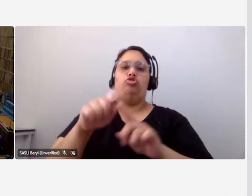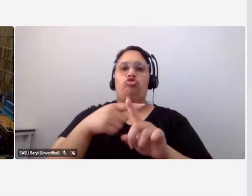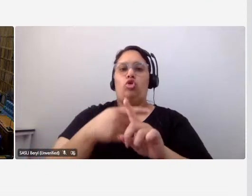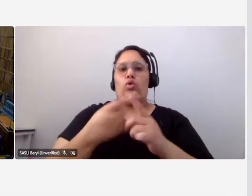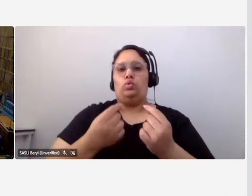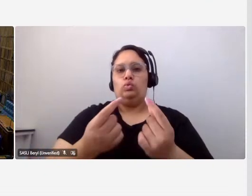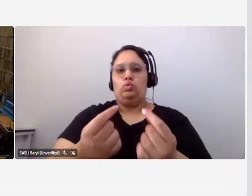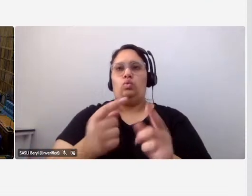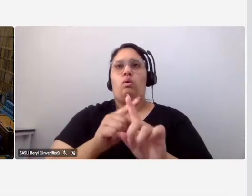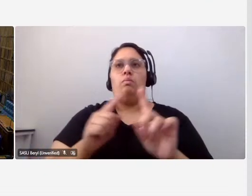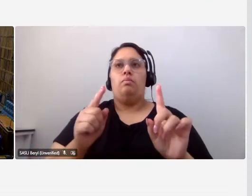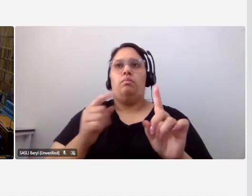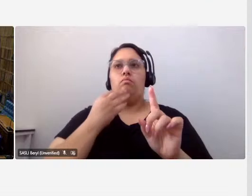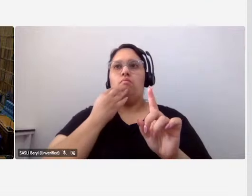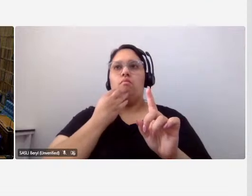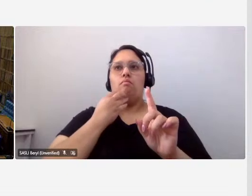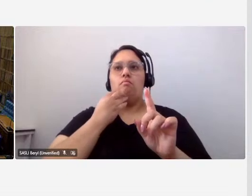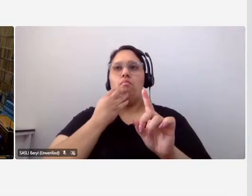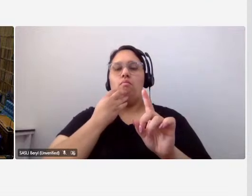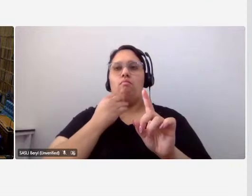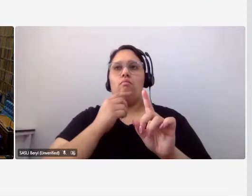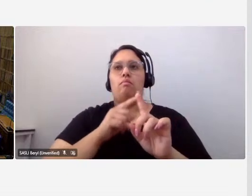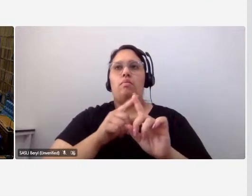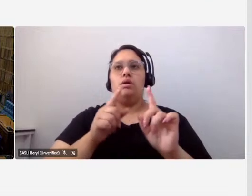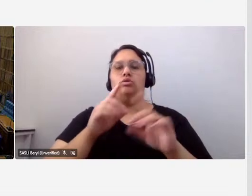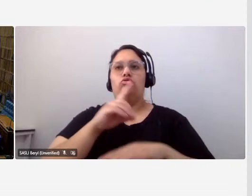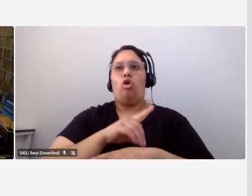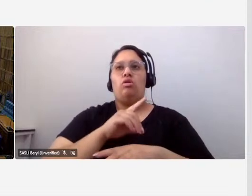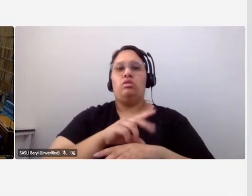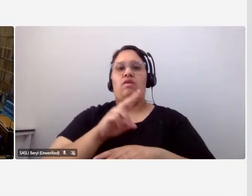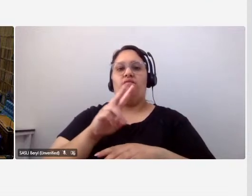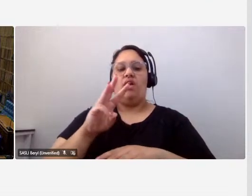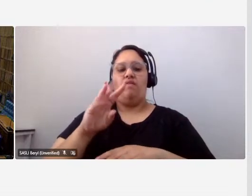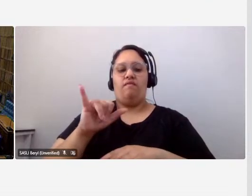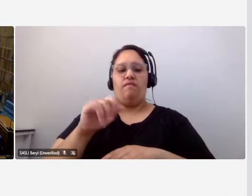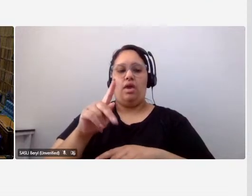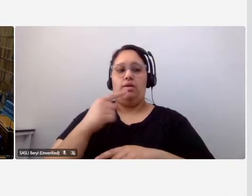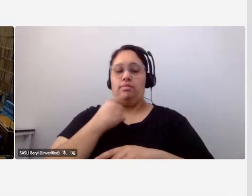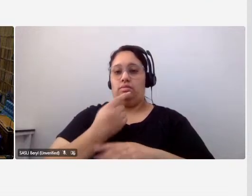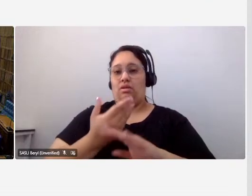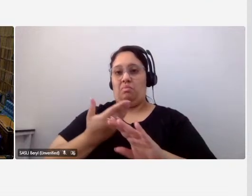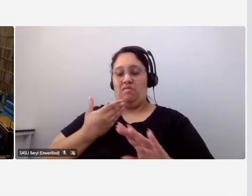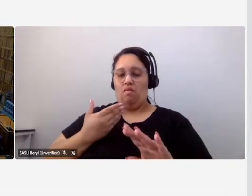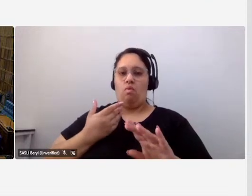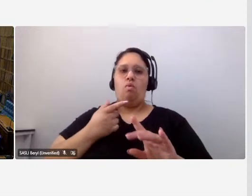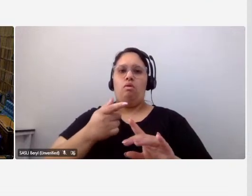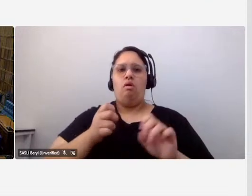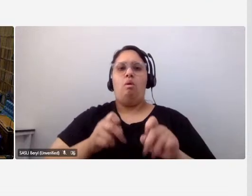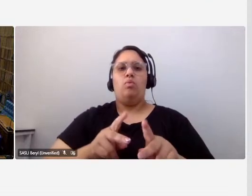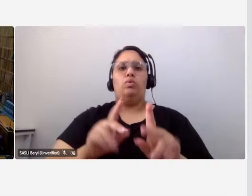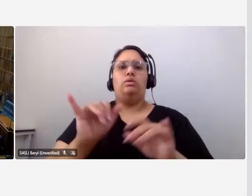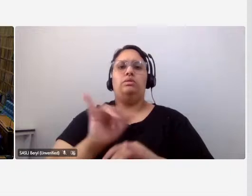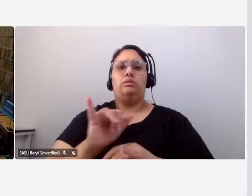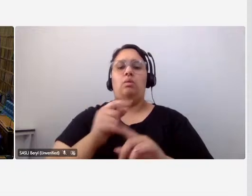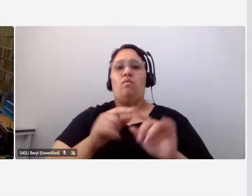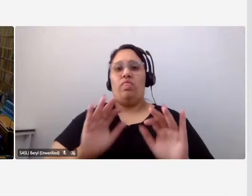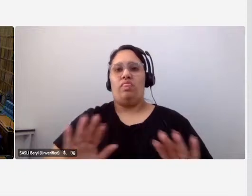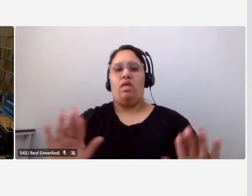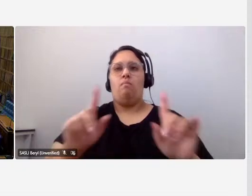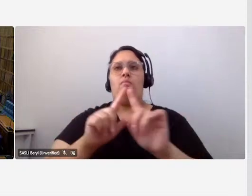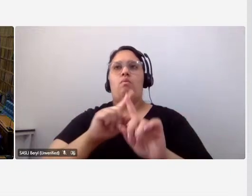tasks. But as Dr. Van Wyk mentioned earlier, it's also an opportunity for them